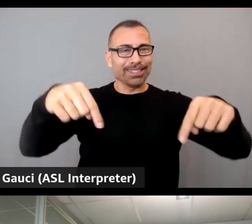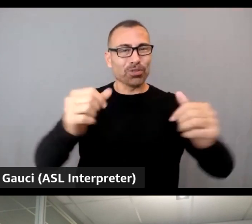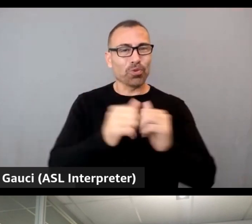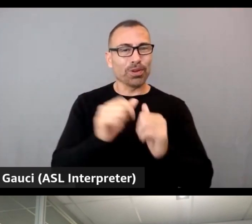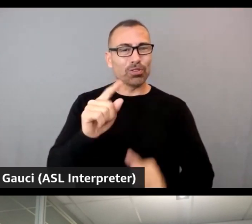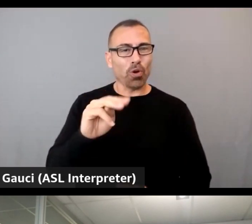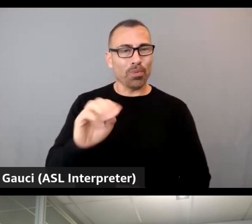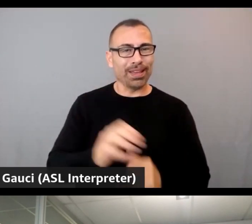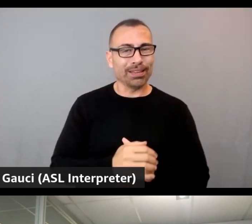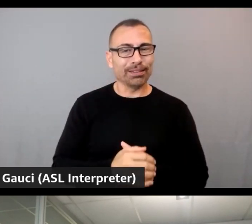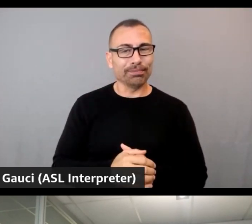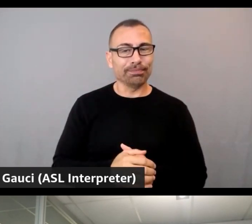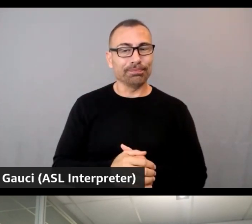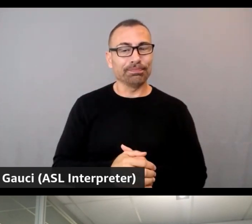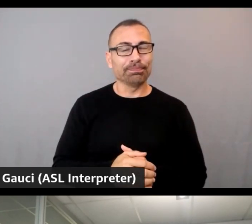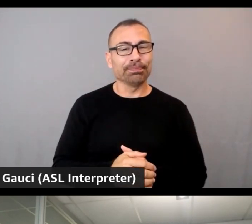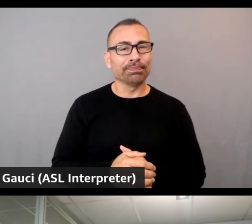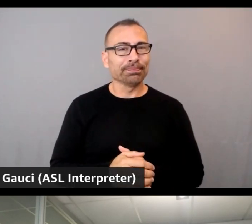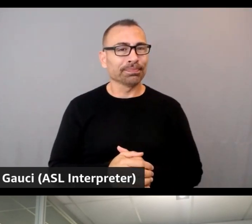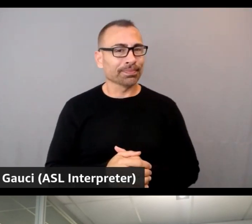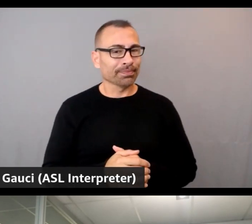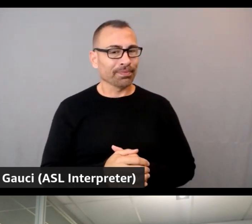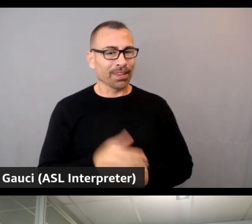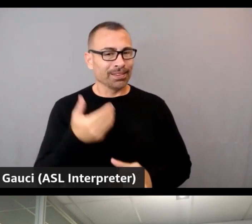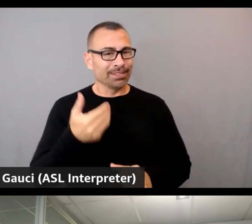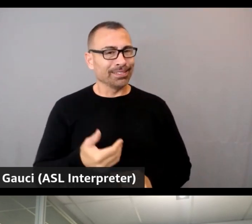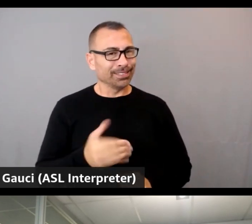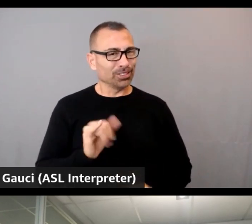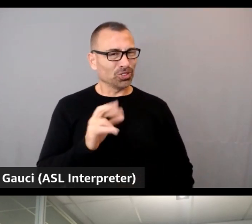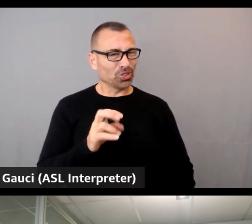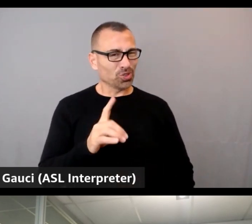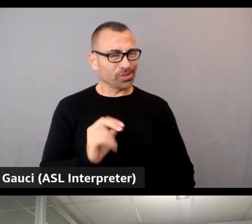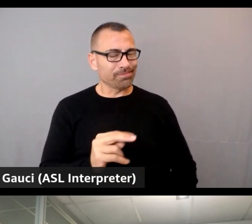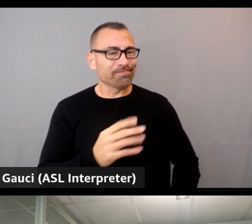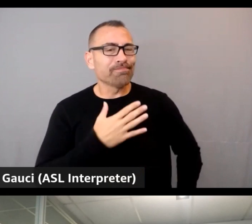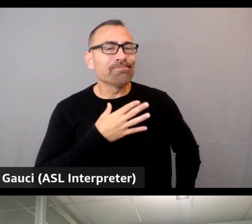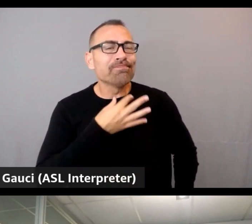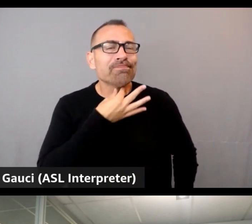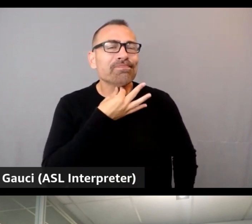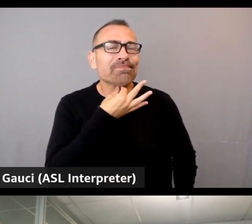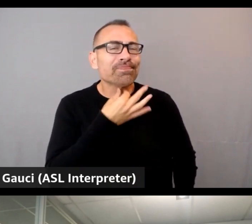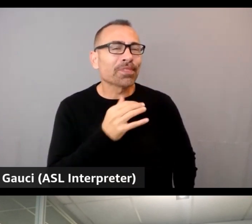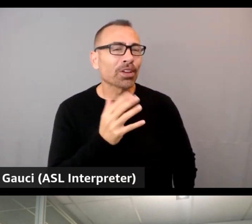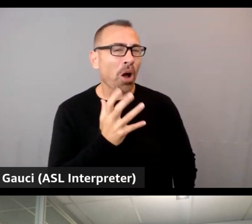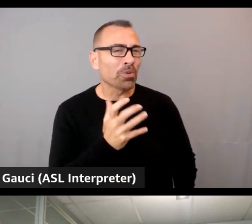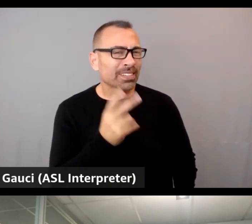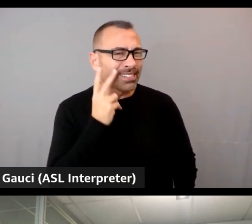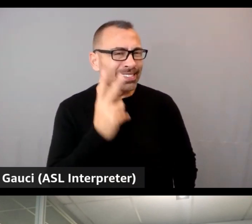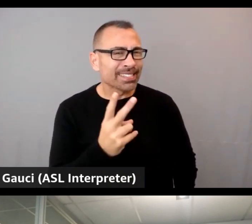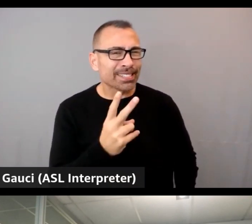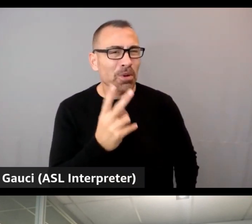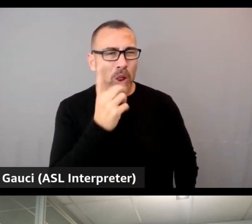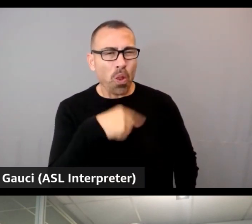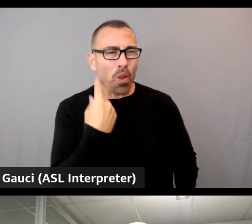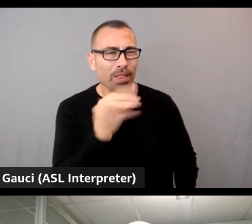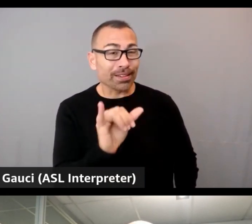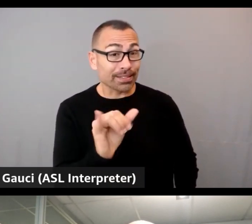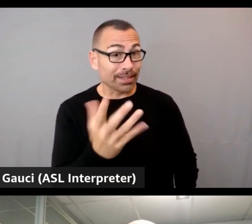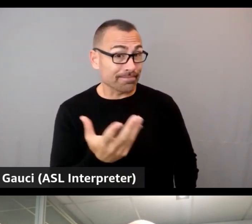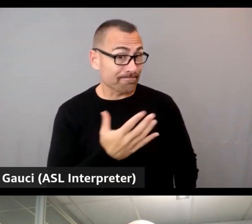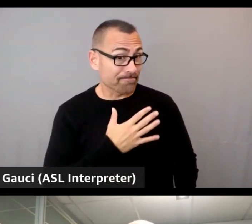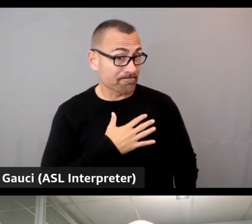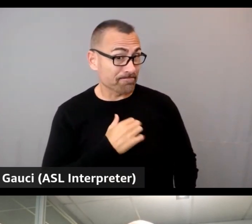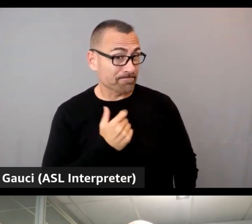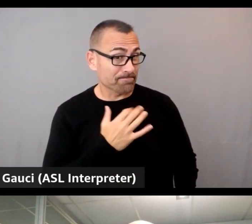Absolutely. So, I am curious to kind of see this in action, Tomei, how it